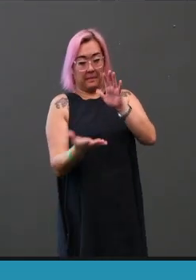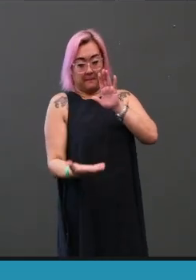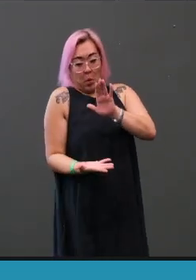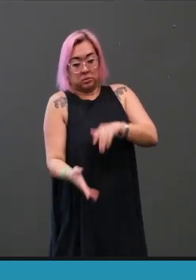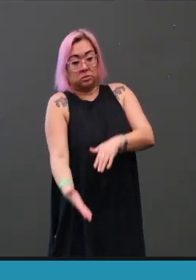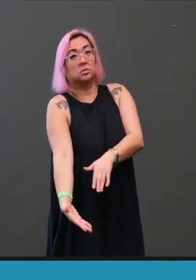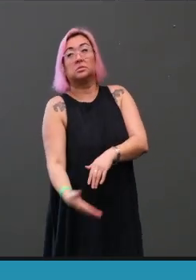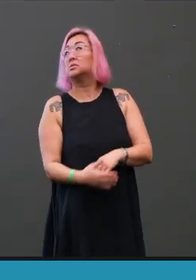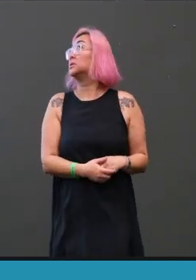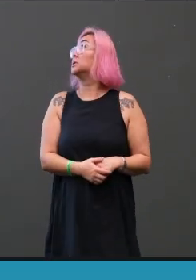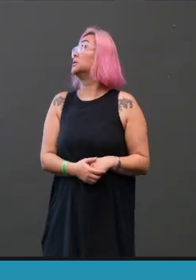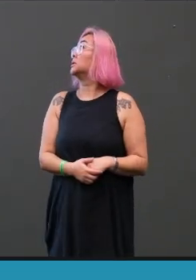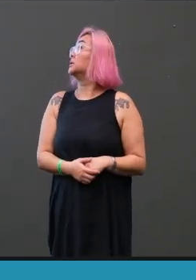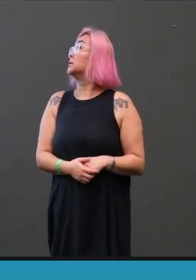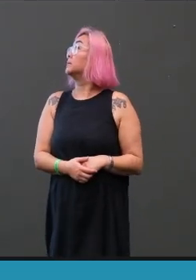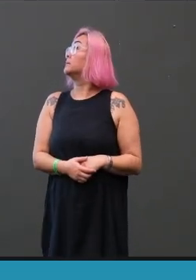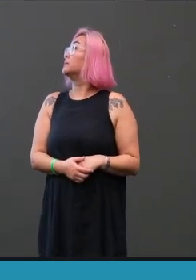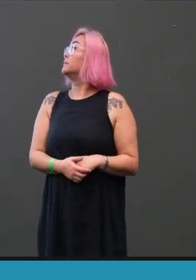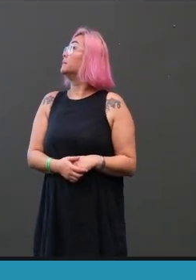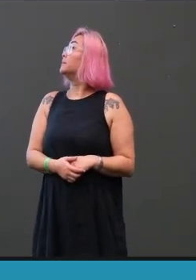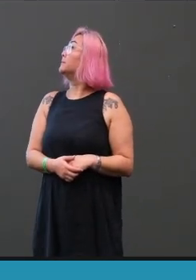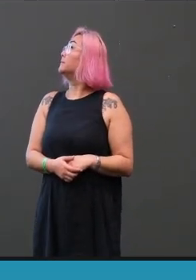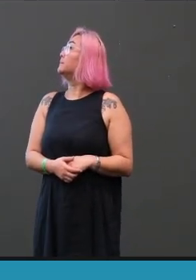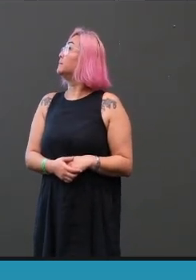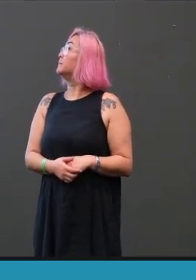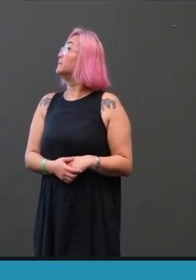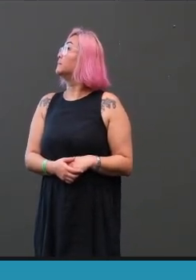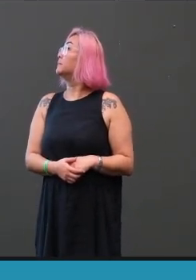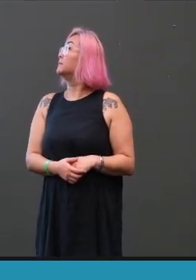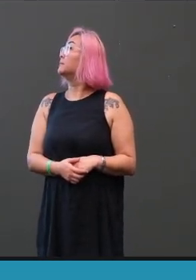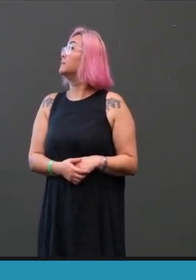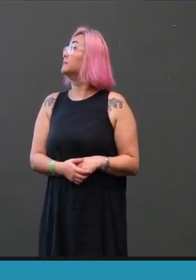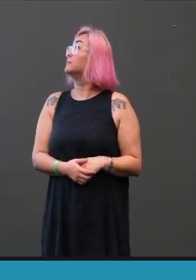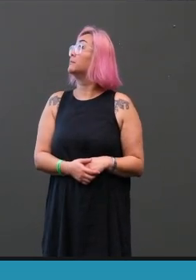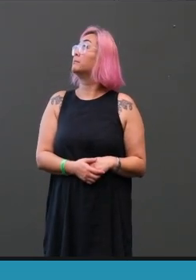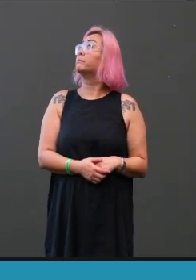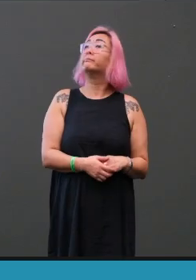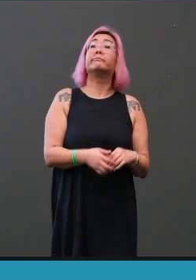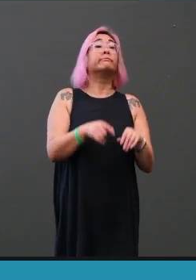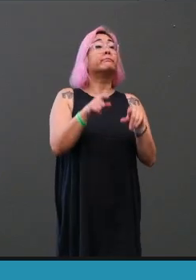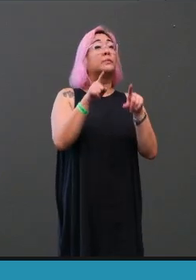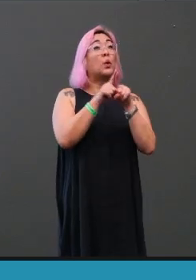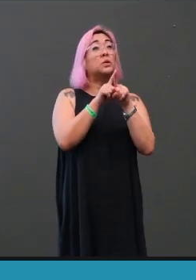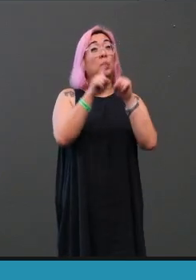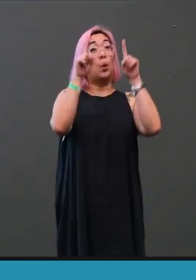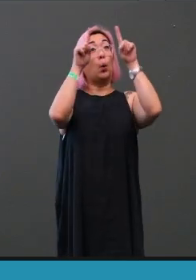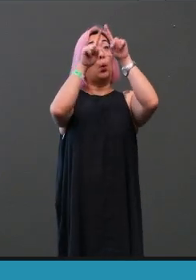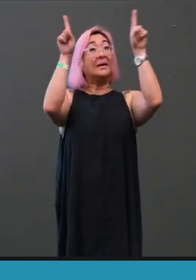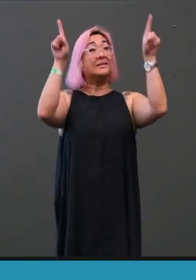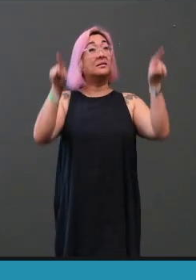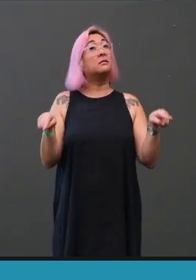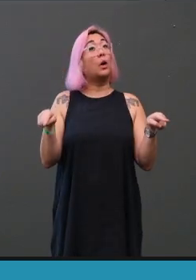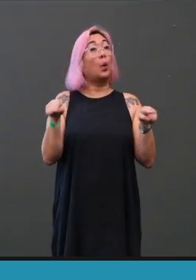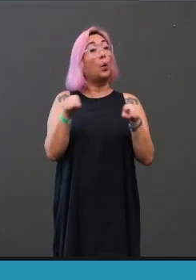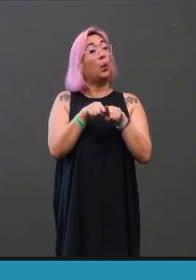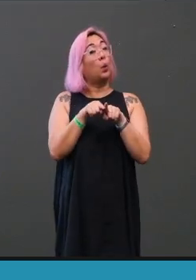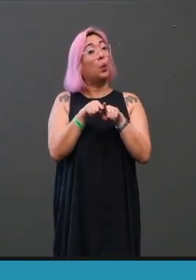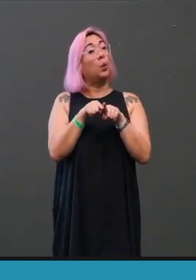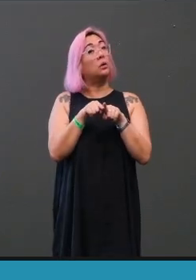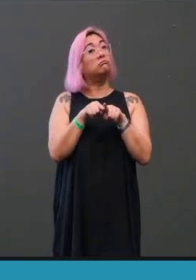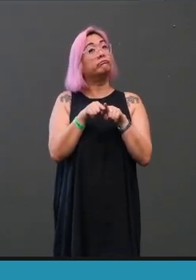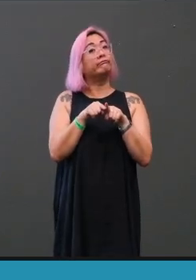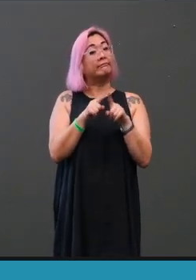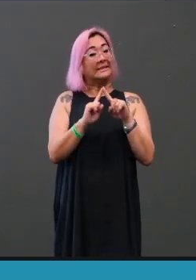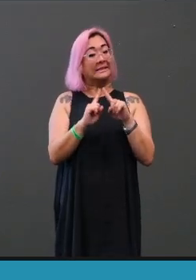I did a second type of reflection as well. Windows. These behave a little bit differently from our water reflections, as we can't just mirror the sprite